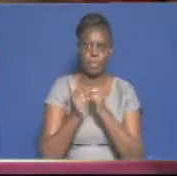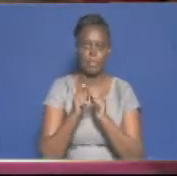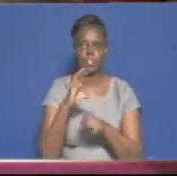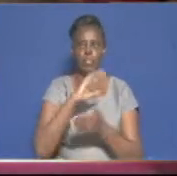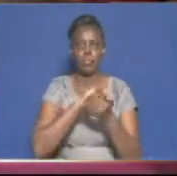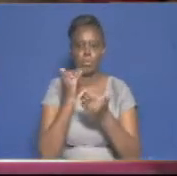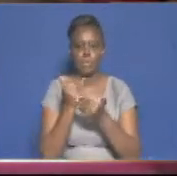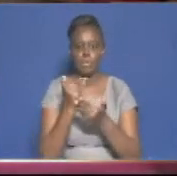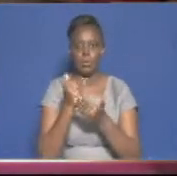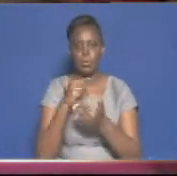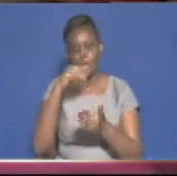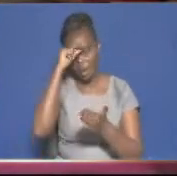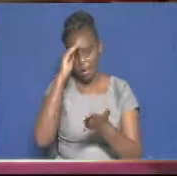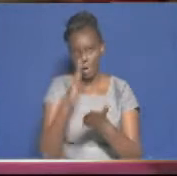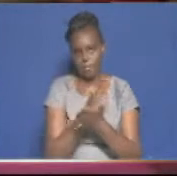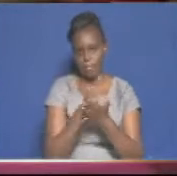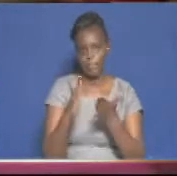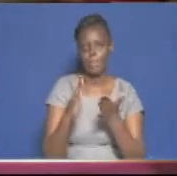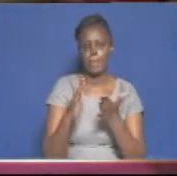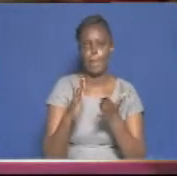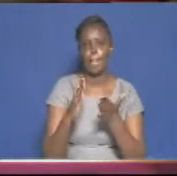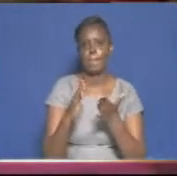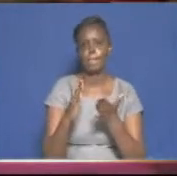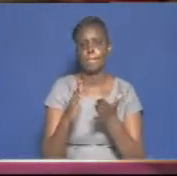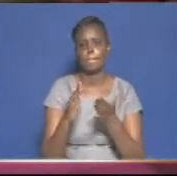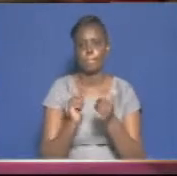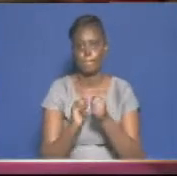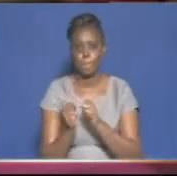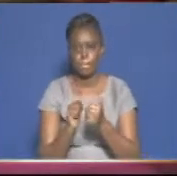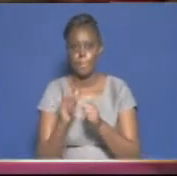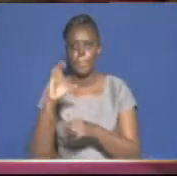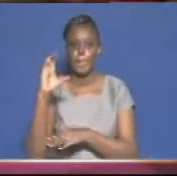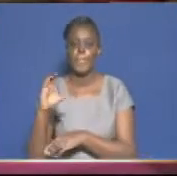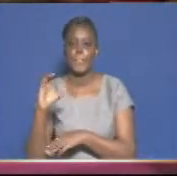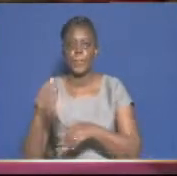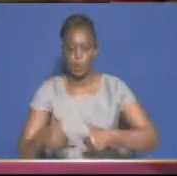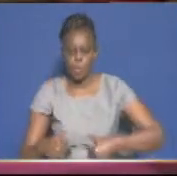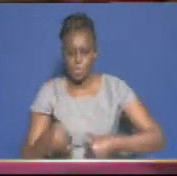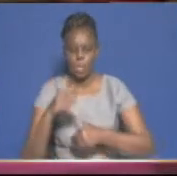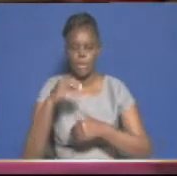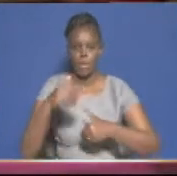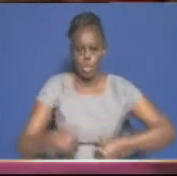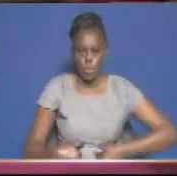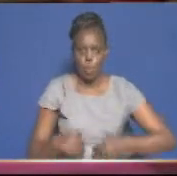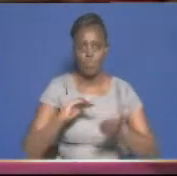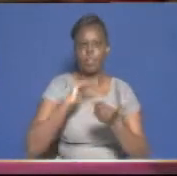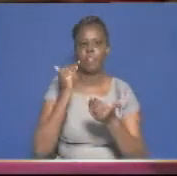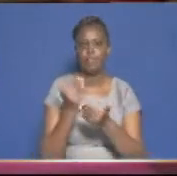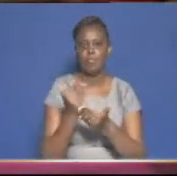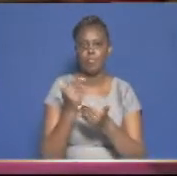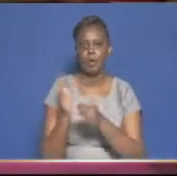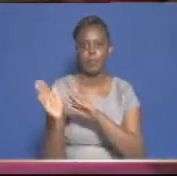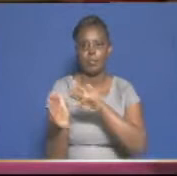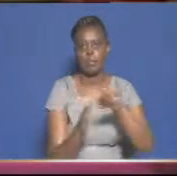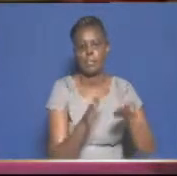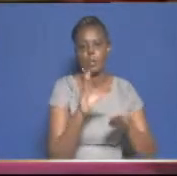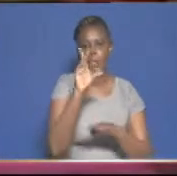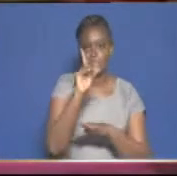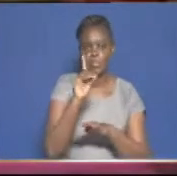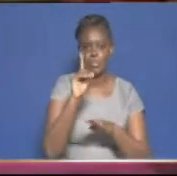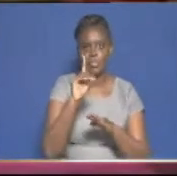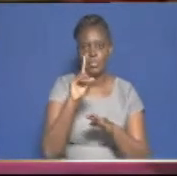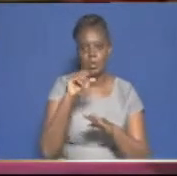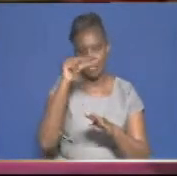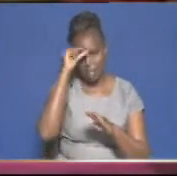the State Department for Wezo Fund Oversight Board. C, the Youth Enterprise Development Fund. D, the State Department for